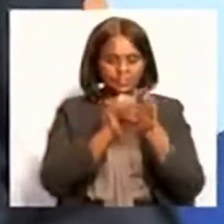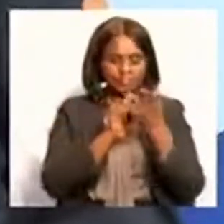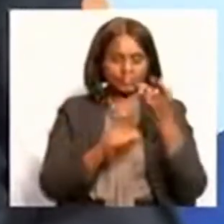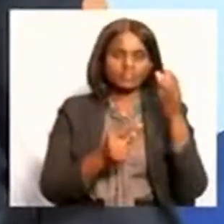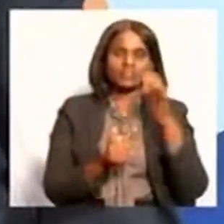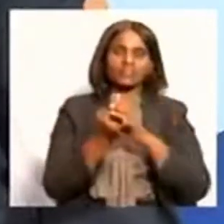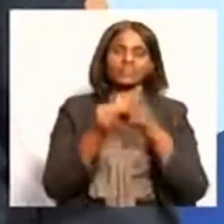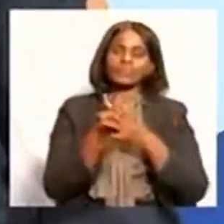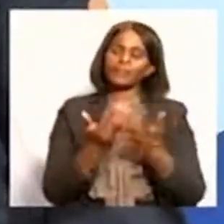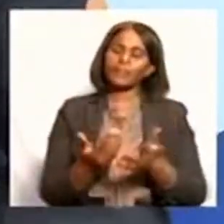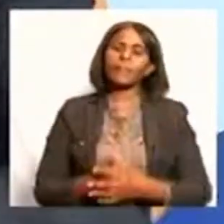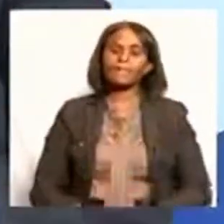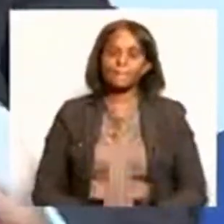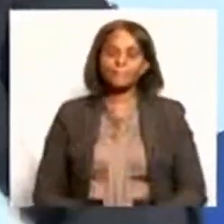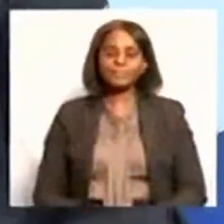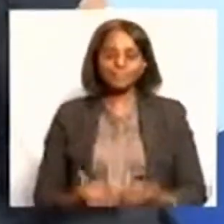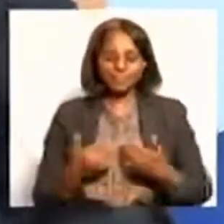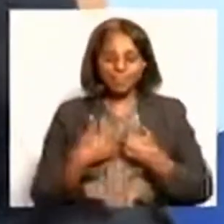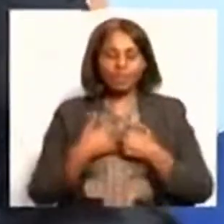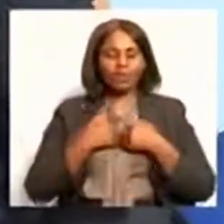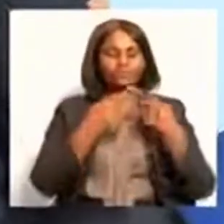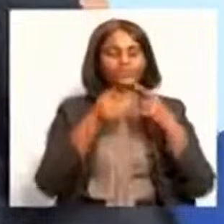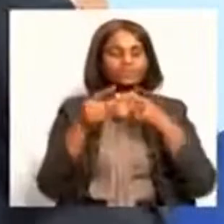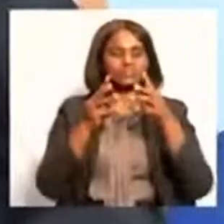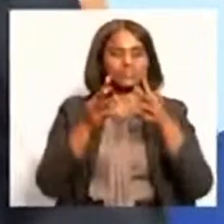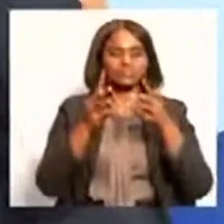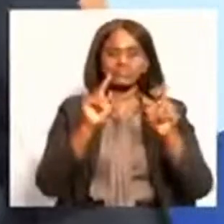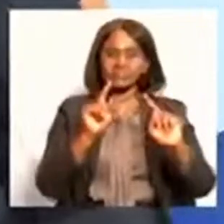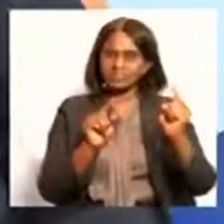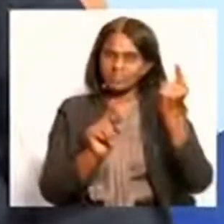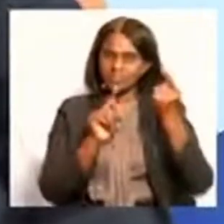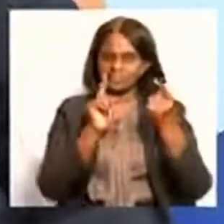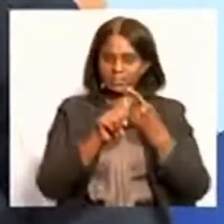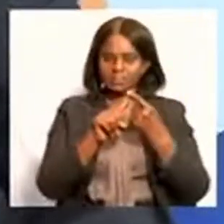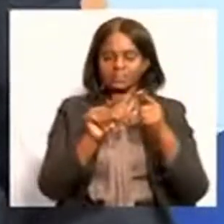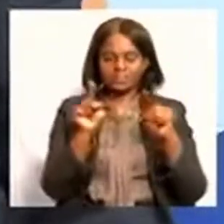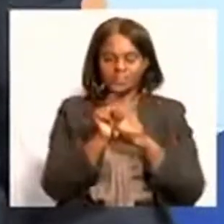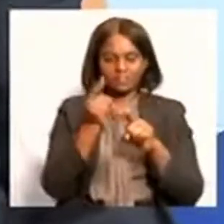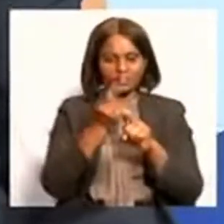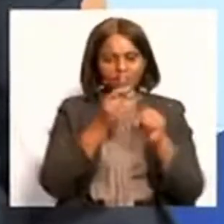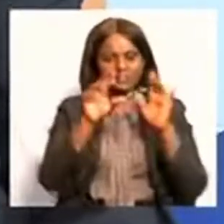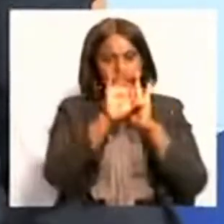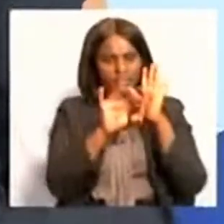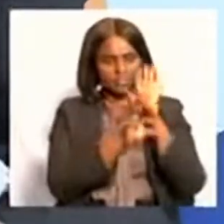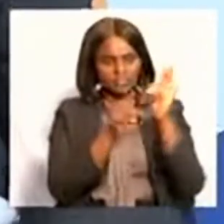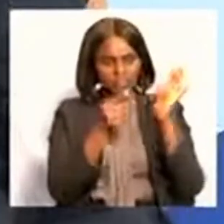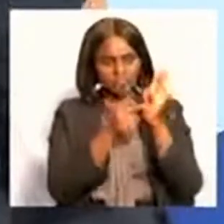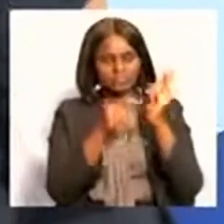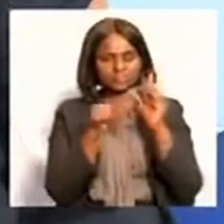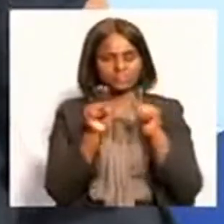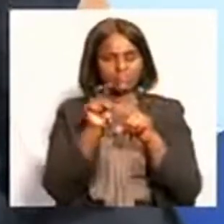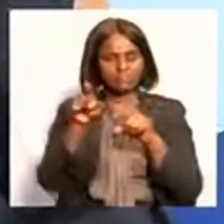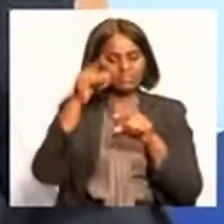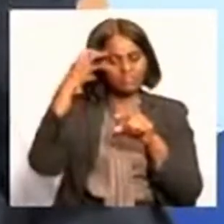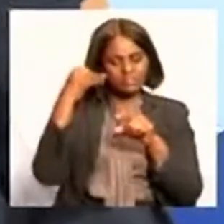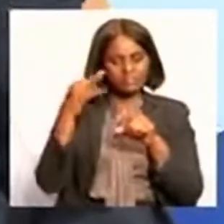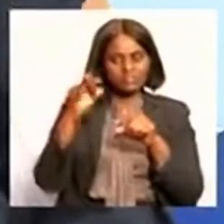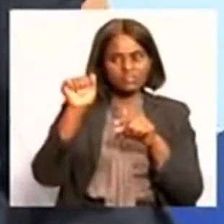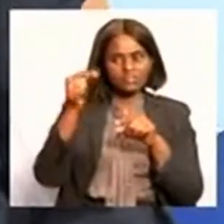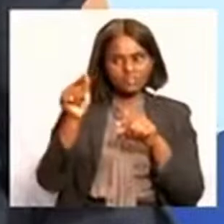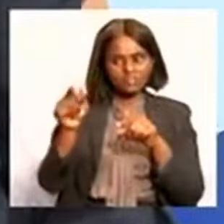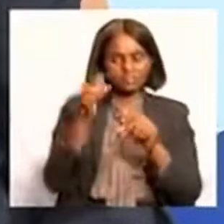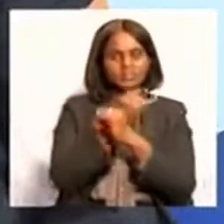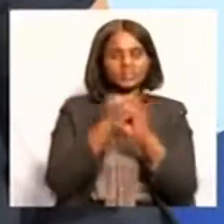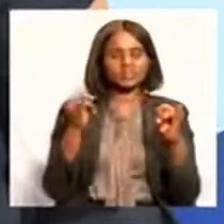arise? There are different ways in which it arises. First and foremost is from the constitutional perspective. Office of the Auditor General is an independent